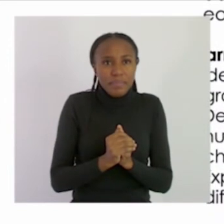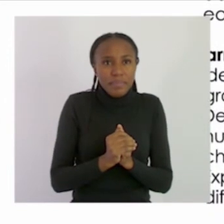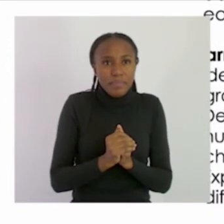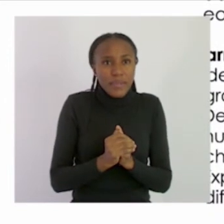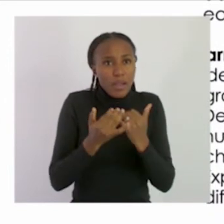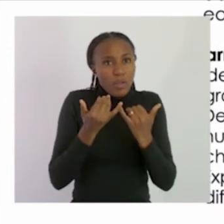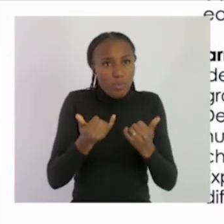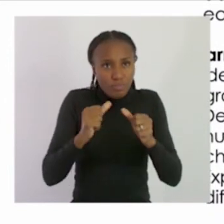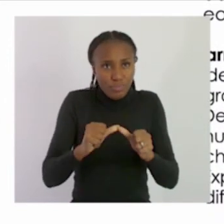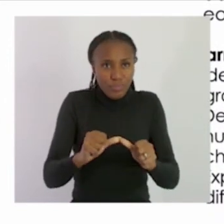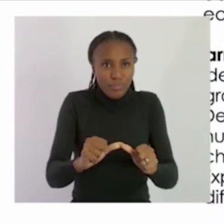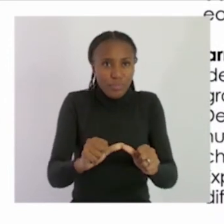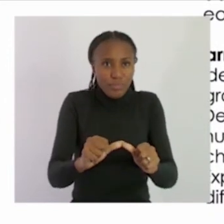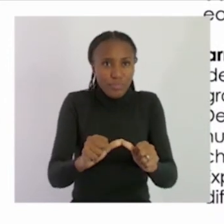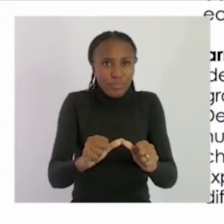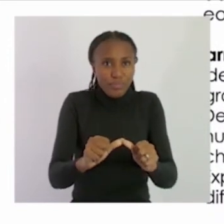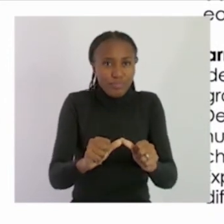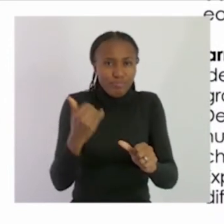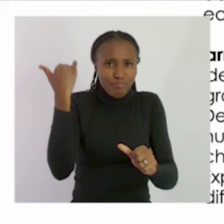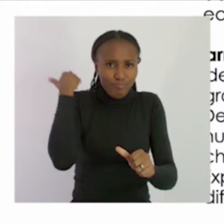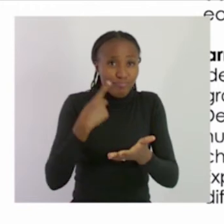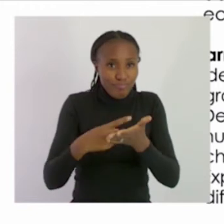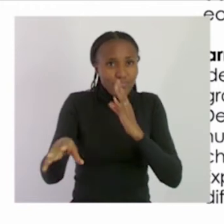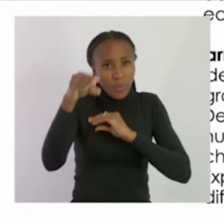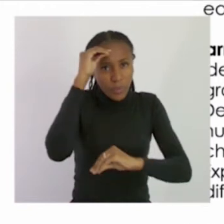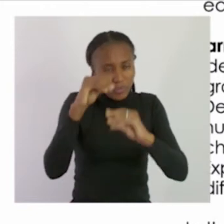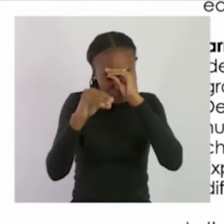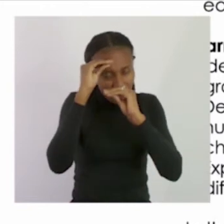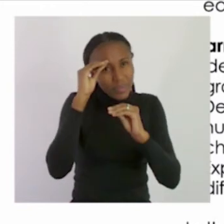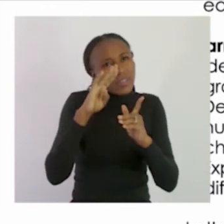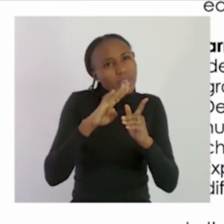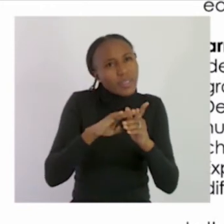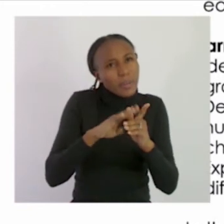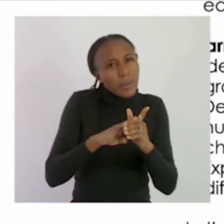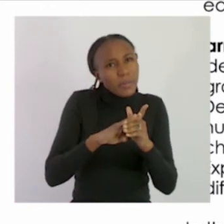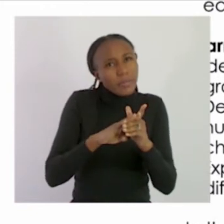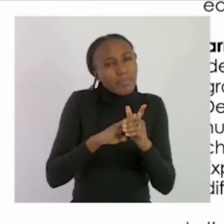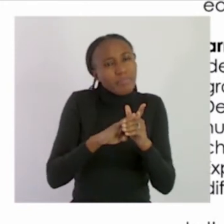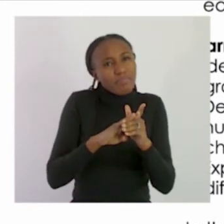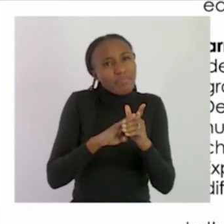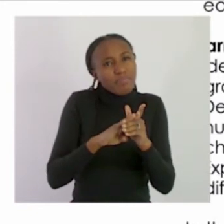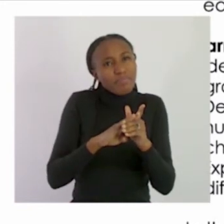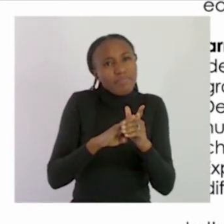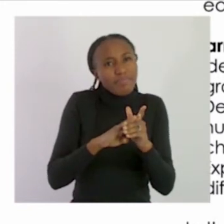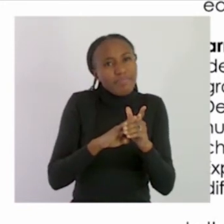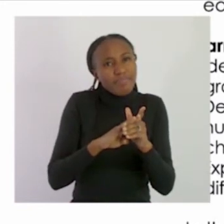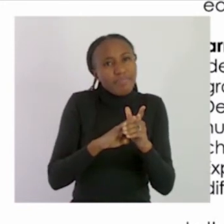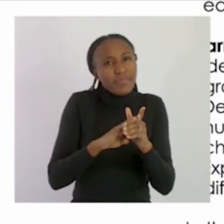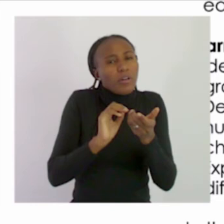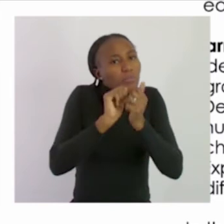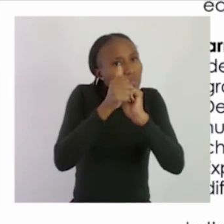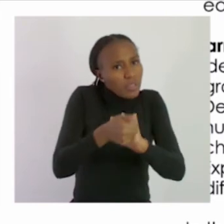Let's move on. In our previous lesson, you have learned the following, which are